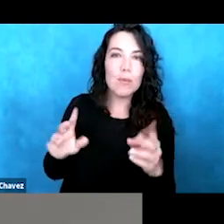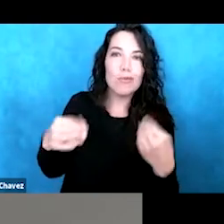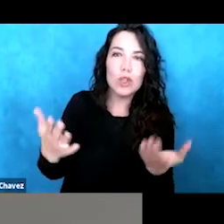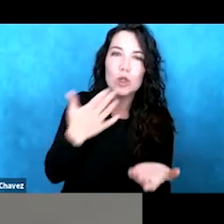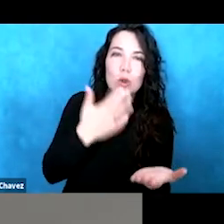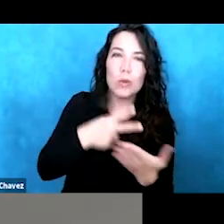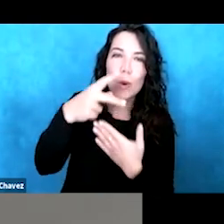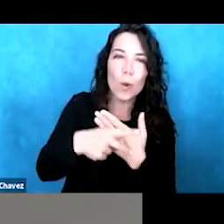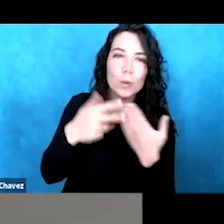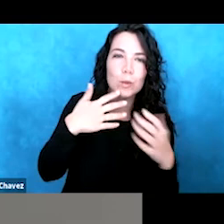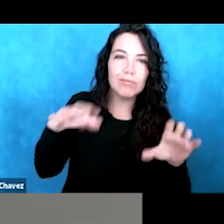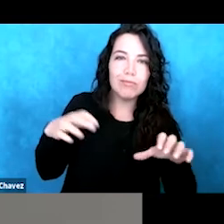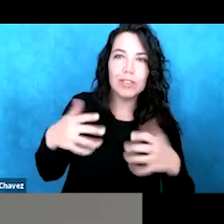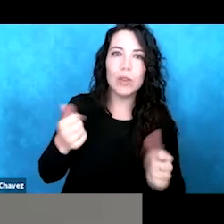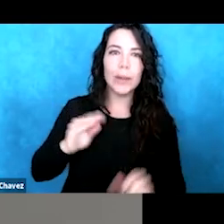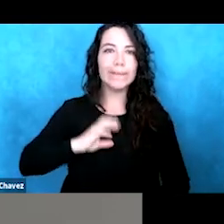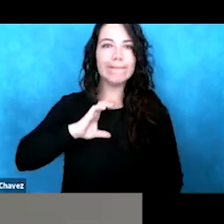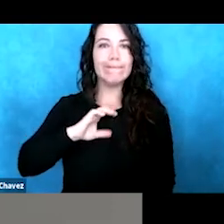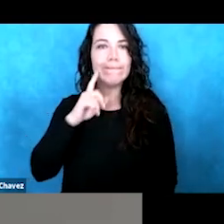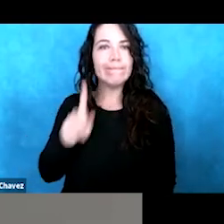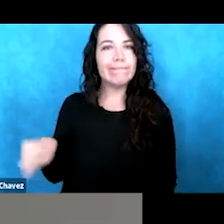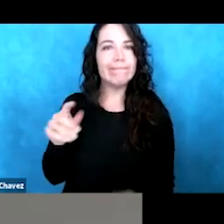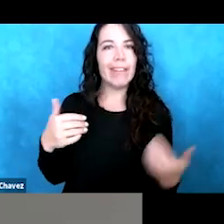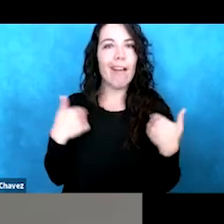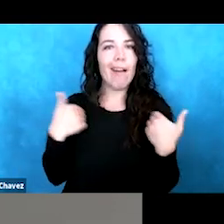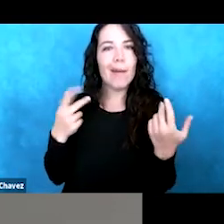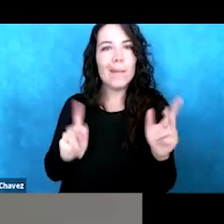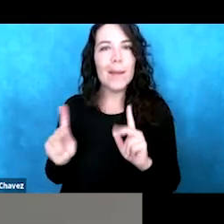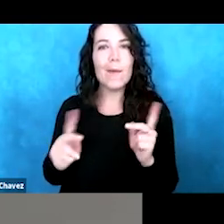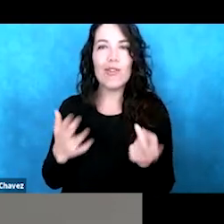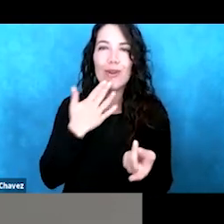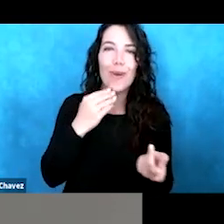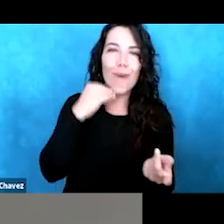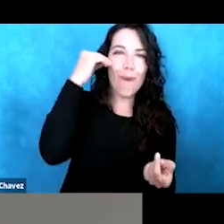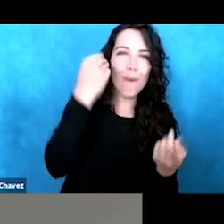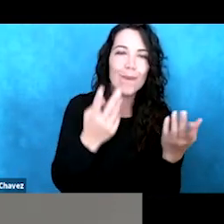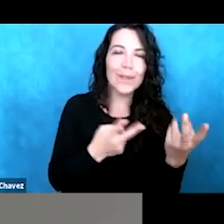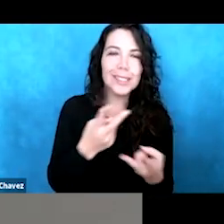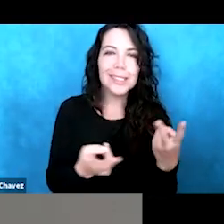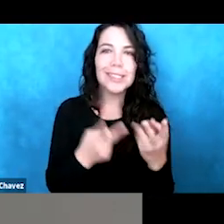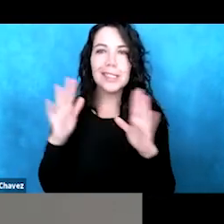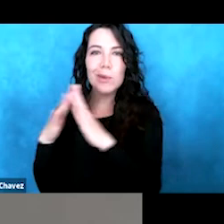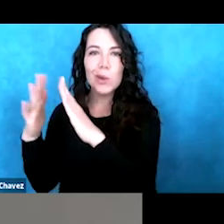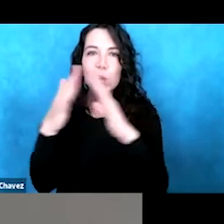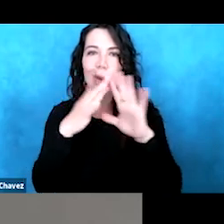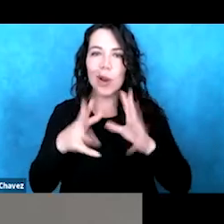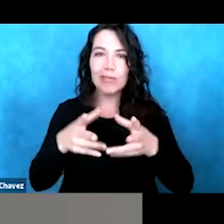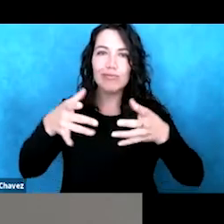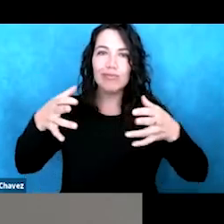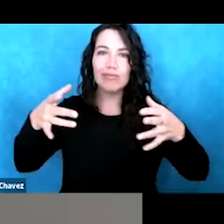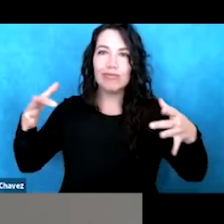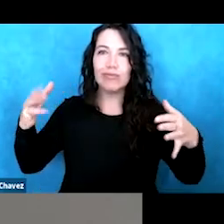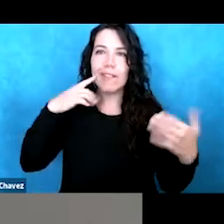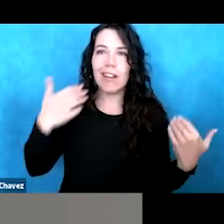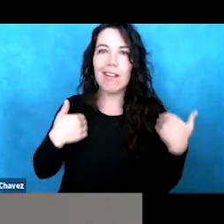to understand the psychoeducation curriculum and deliver it, and do these kind of home visits, school visits, build a community around these young people, we realized we might be able